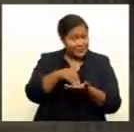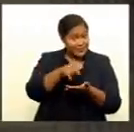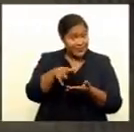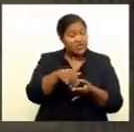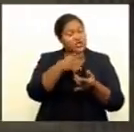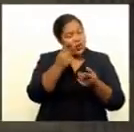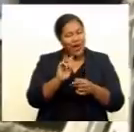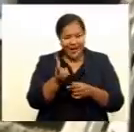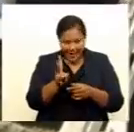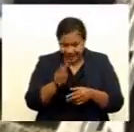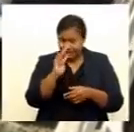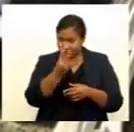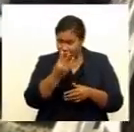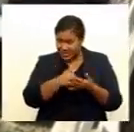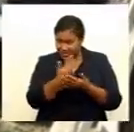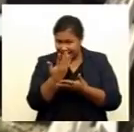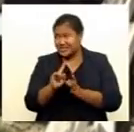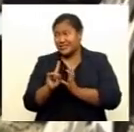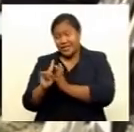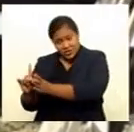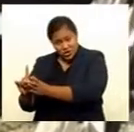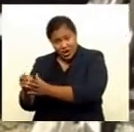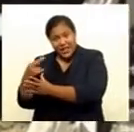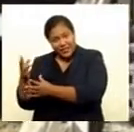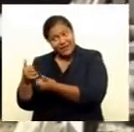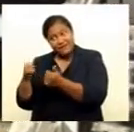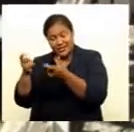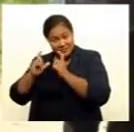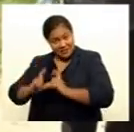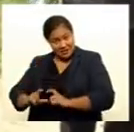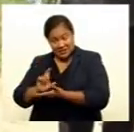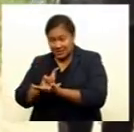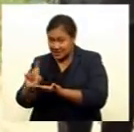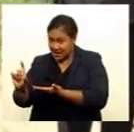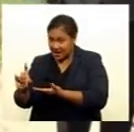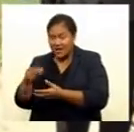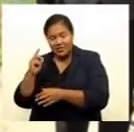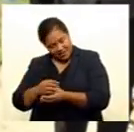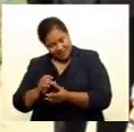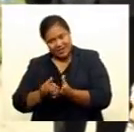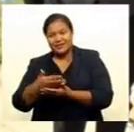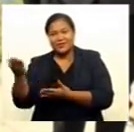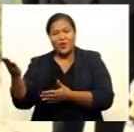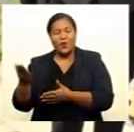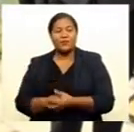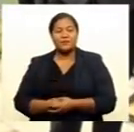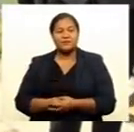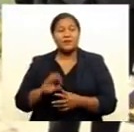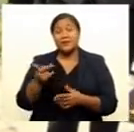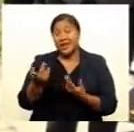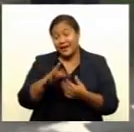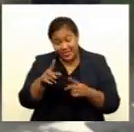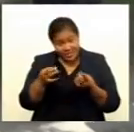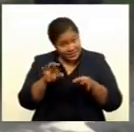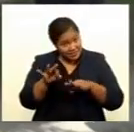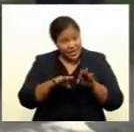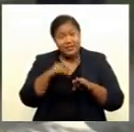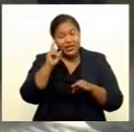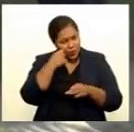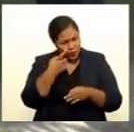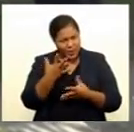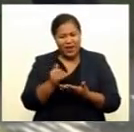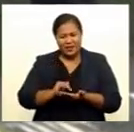for 14 days and released once cleared. He says this will be a trial phase, and if everything goes to plan, they will increase the number